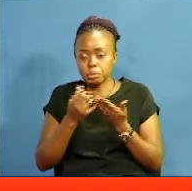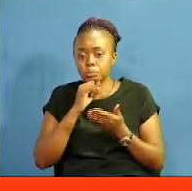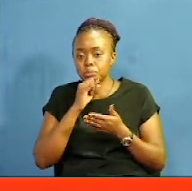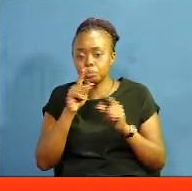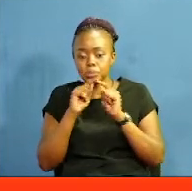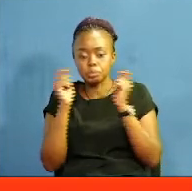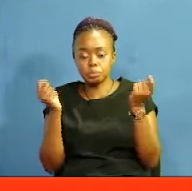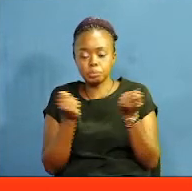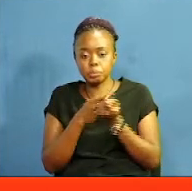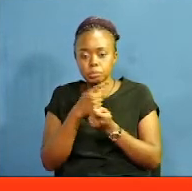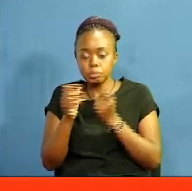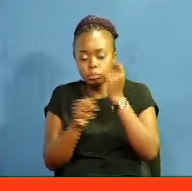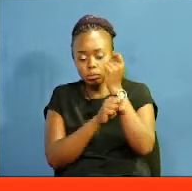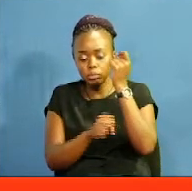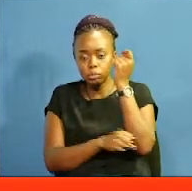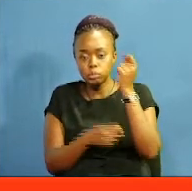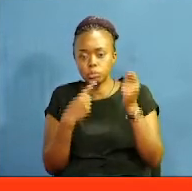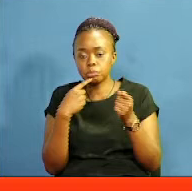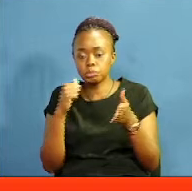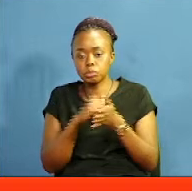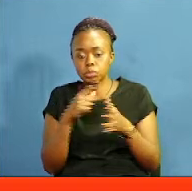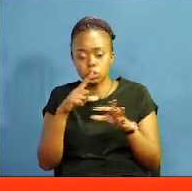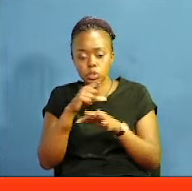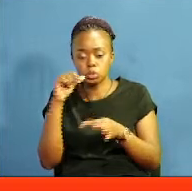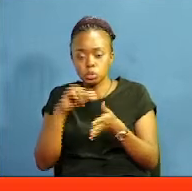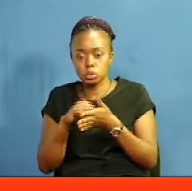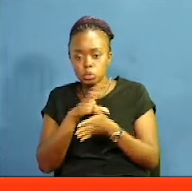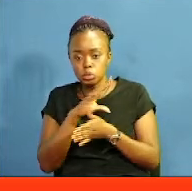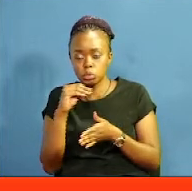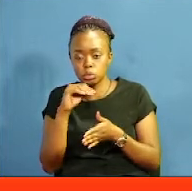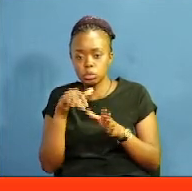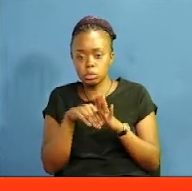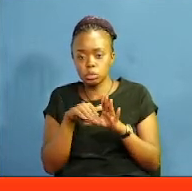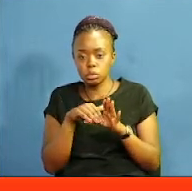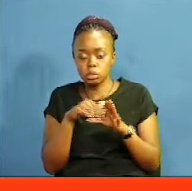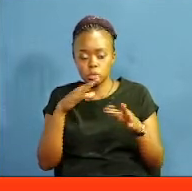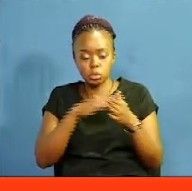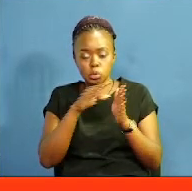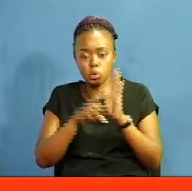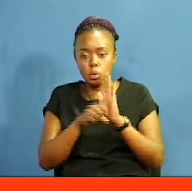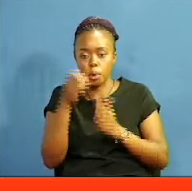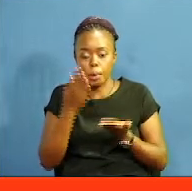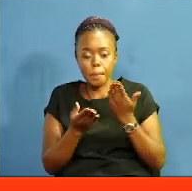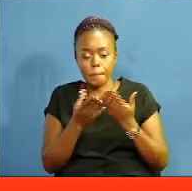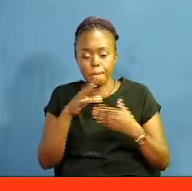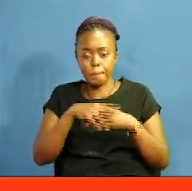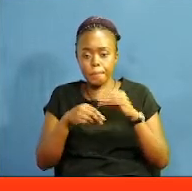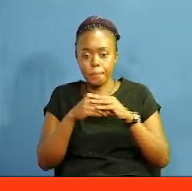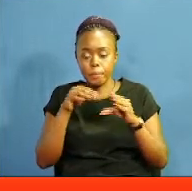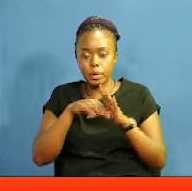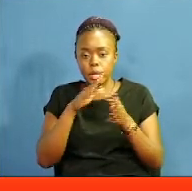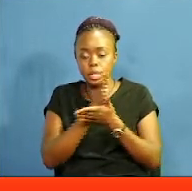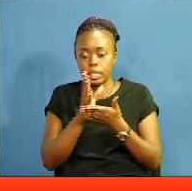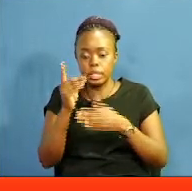someone is just trying to consolidate the support base so that he can go and negotiate in an alliance that maybe will be formed in